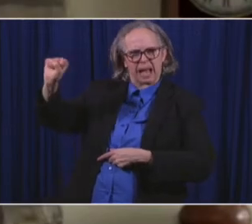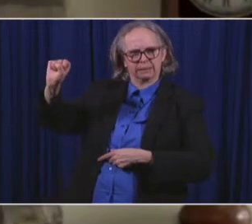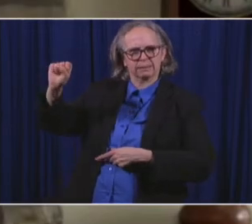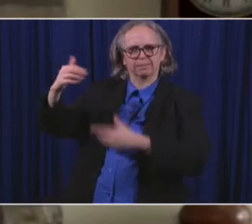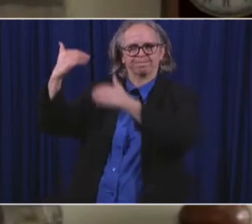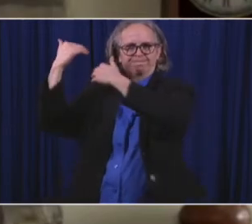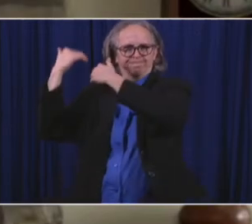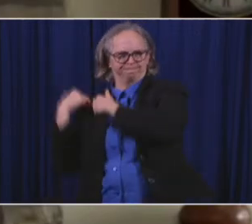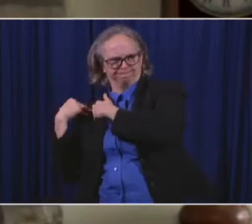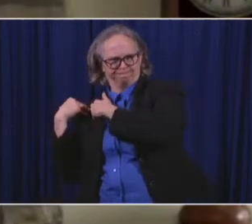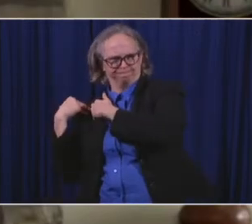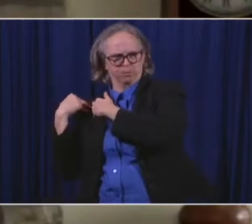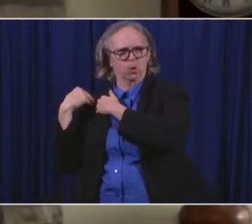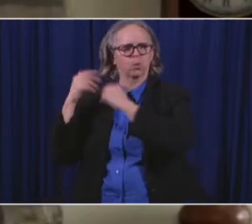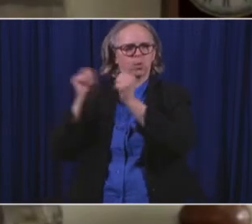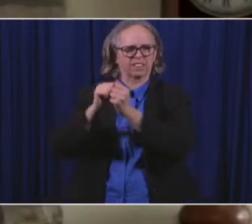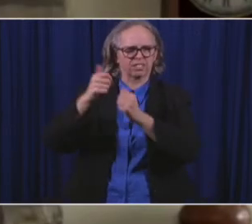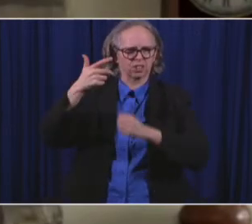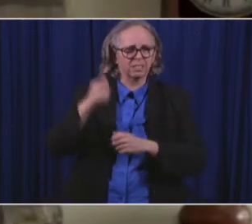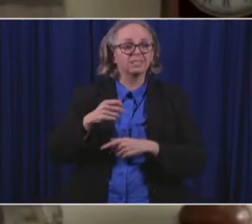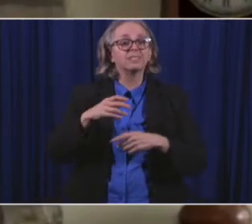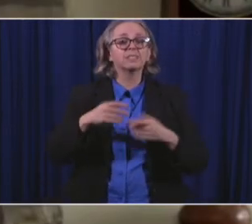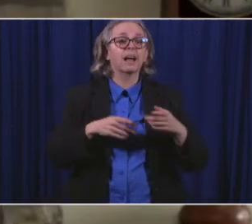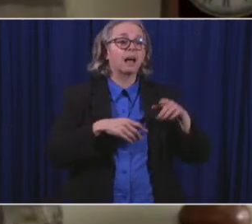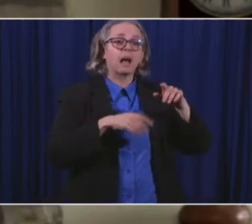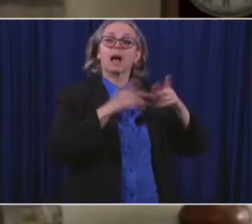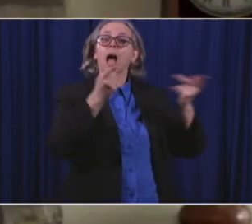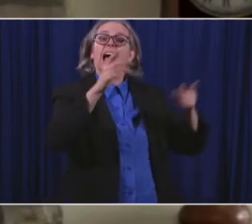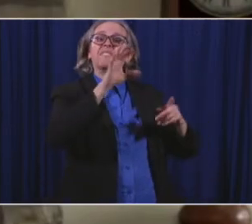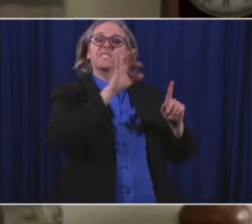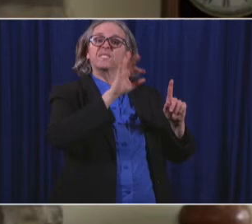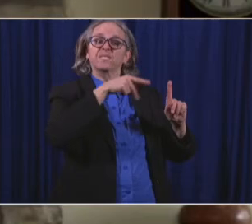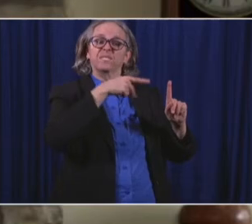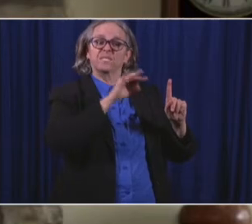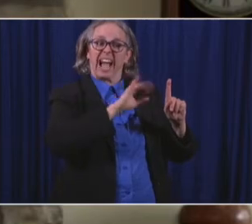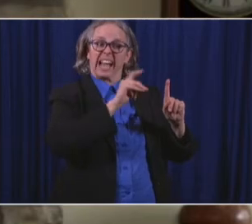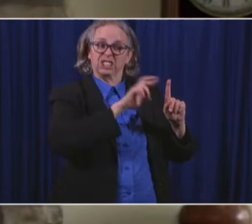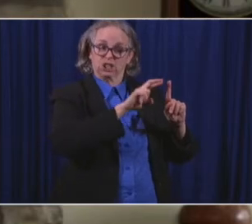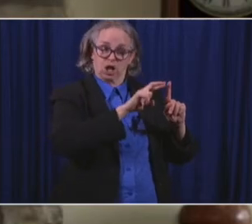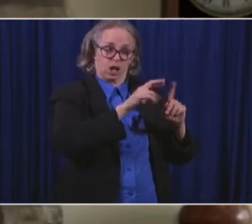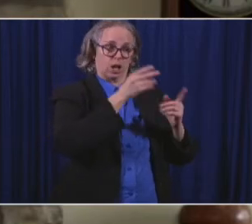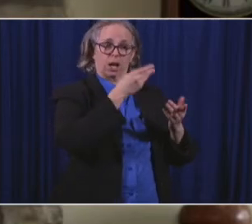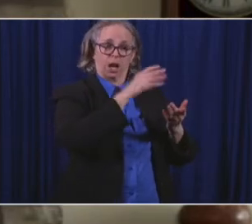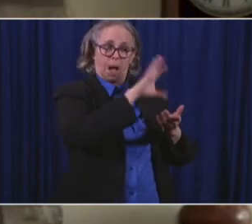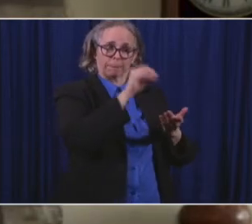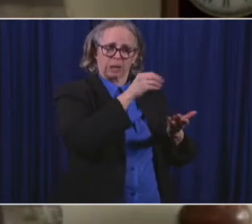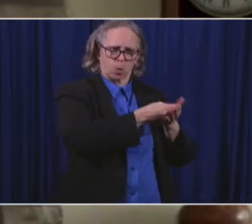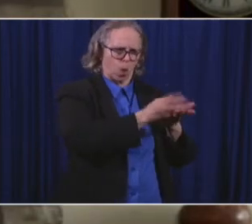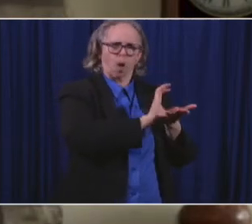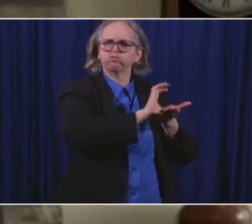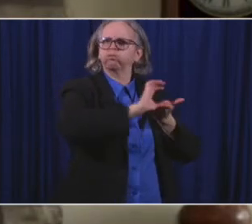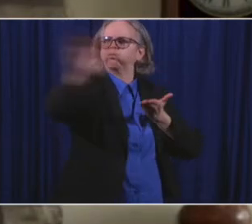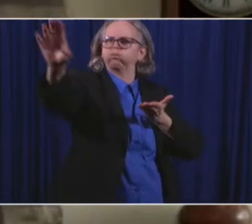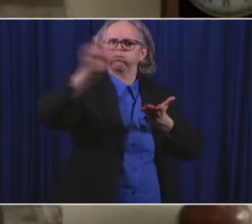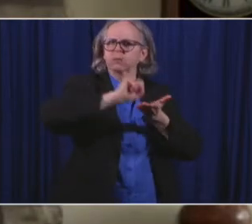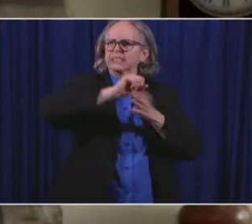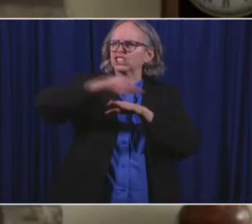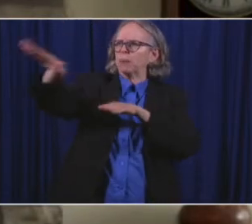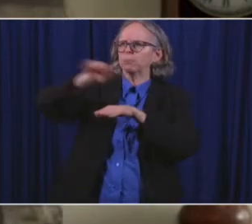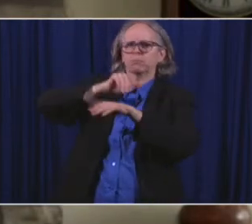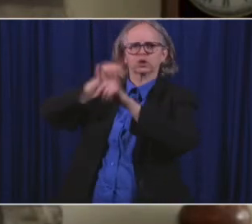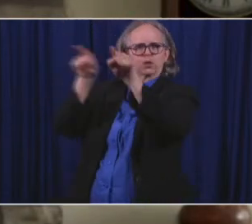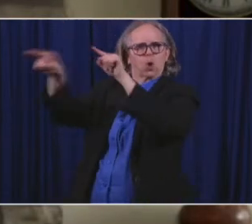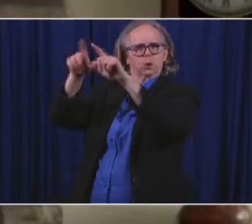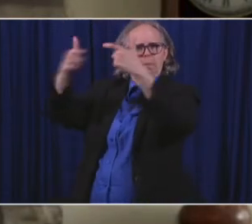go directly to them. We will work with them on a daily basis in regard to the